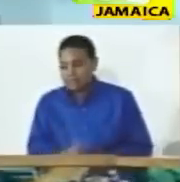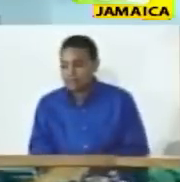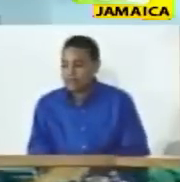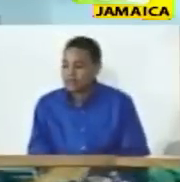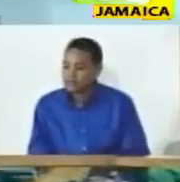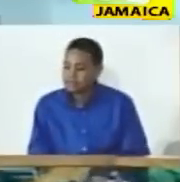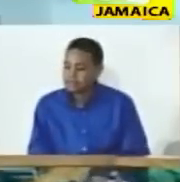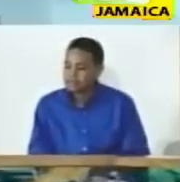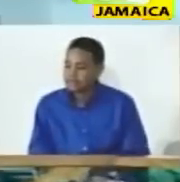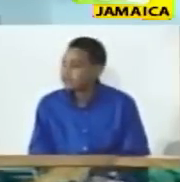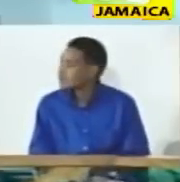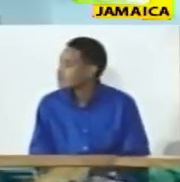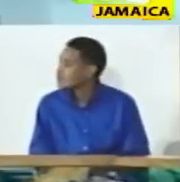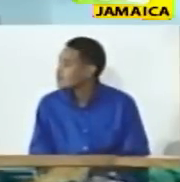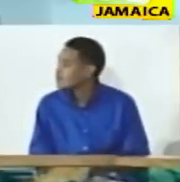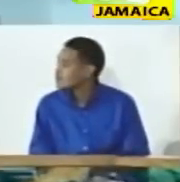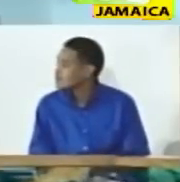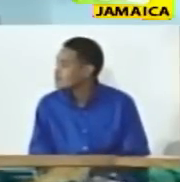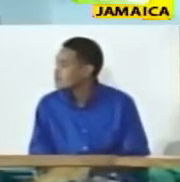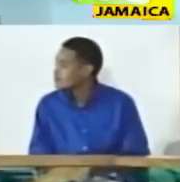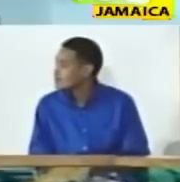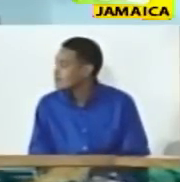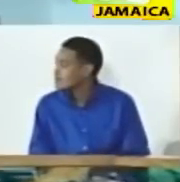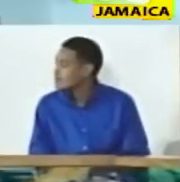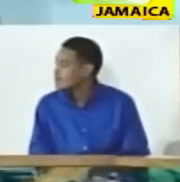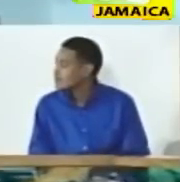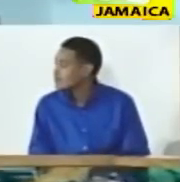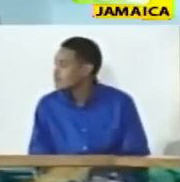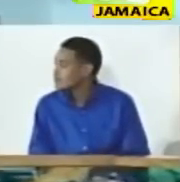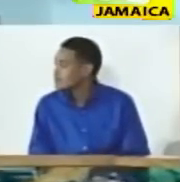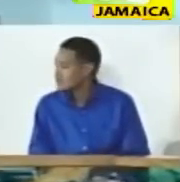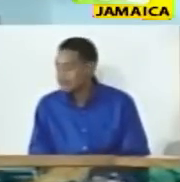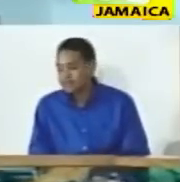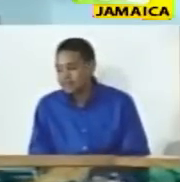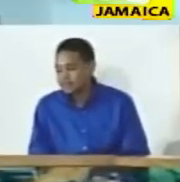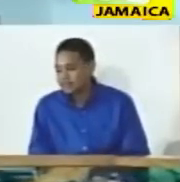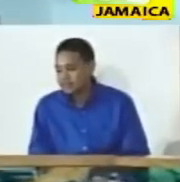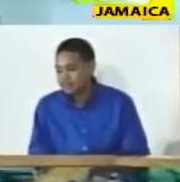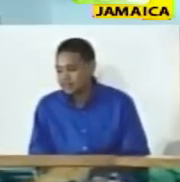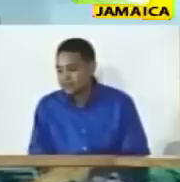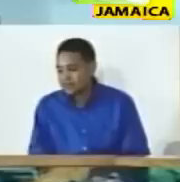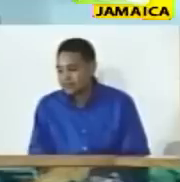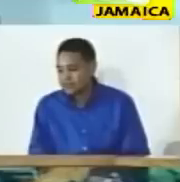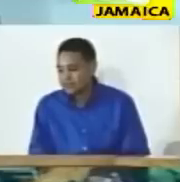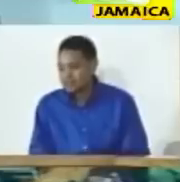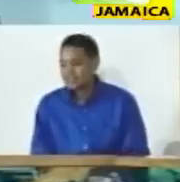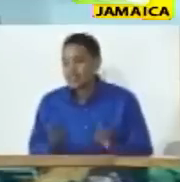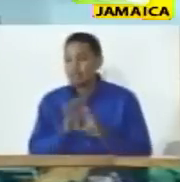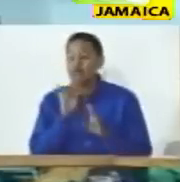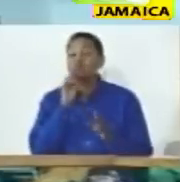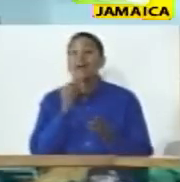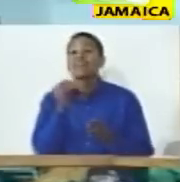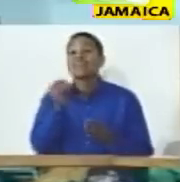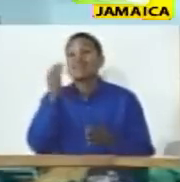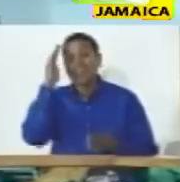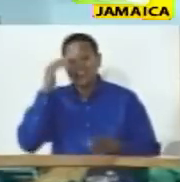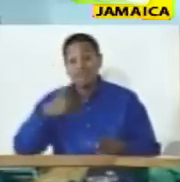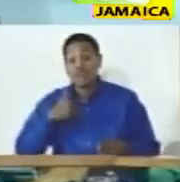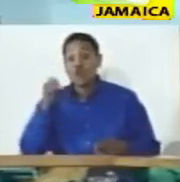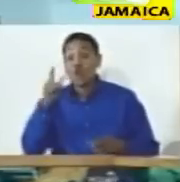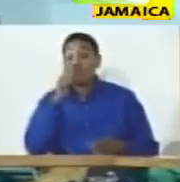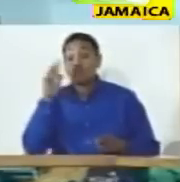Let me just close off by extending an invitation to all of you, my good friends, who I respect highly.